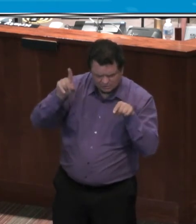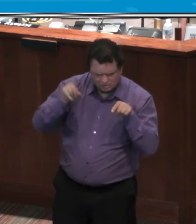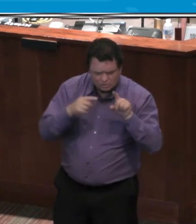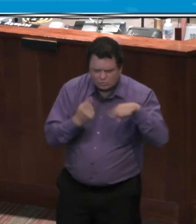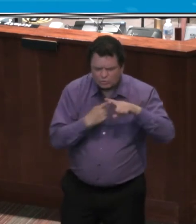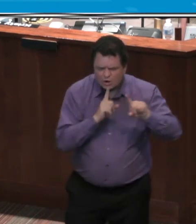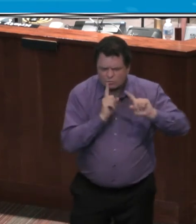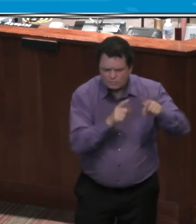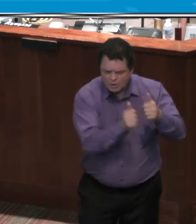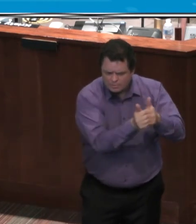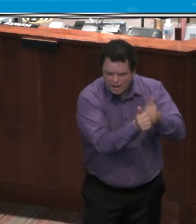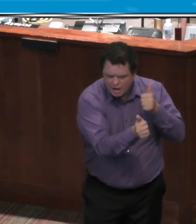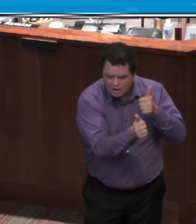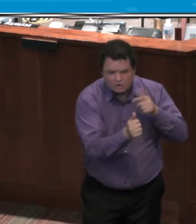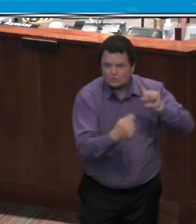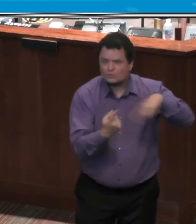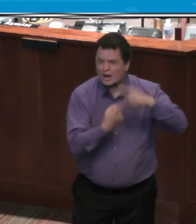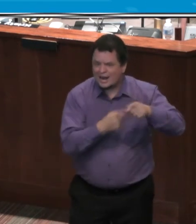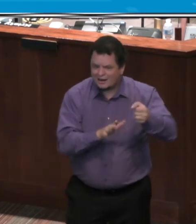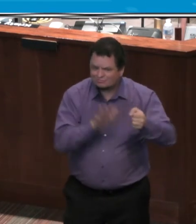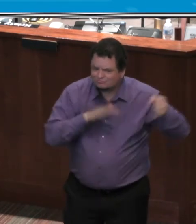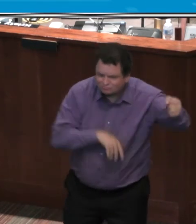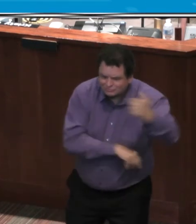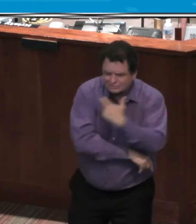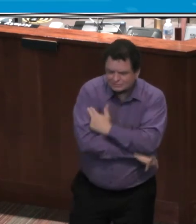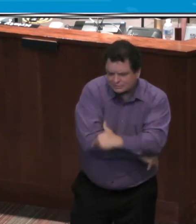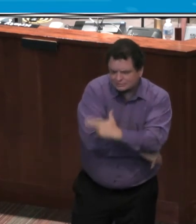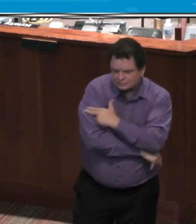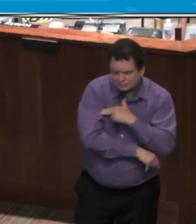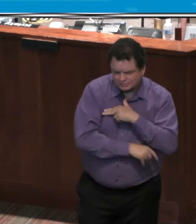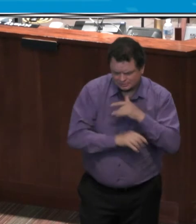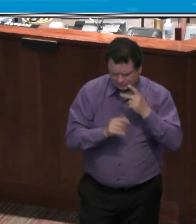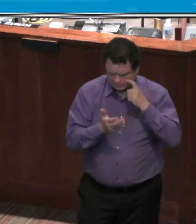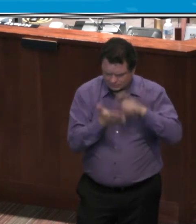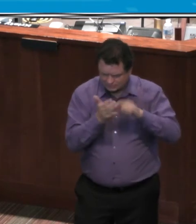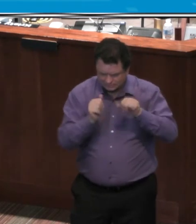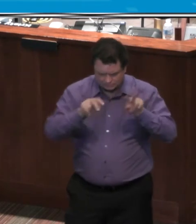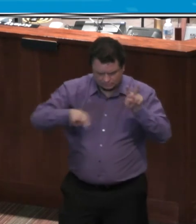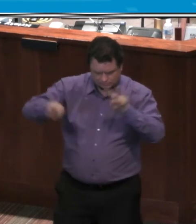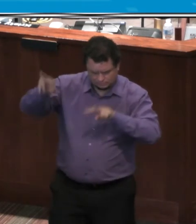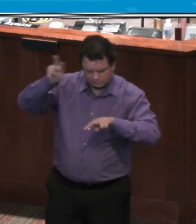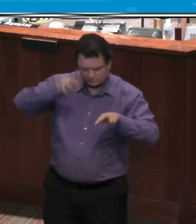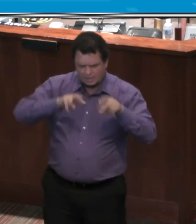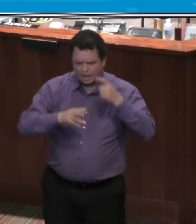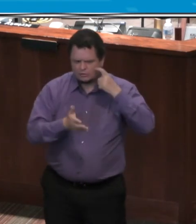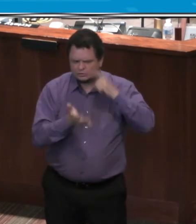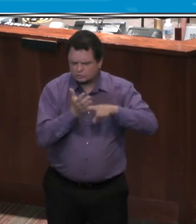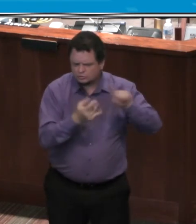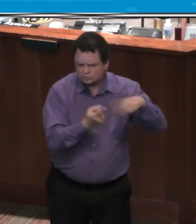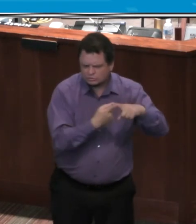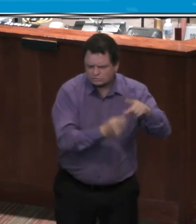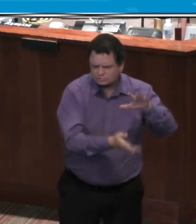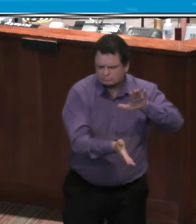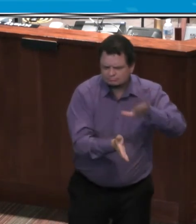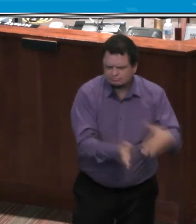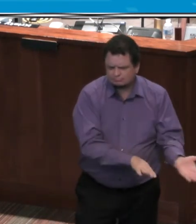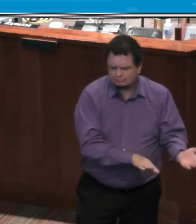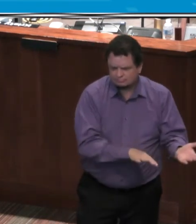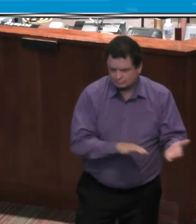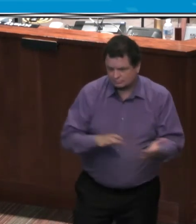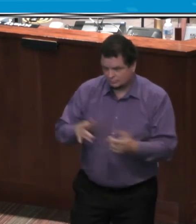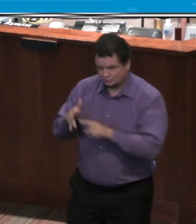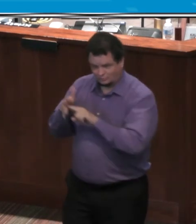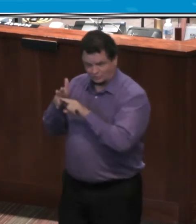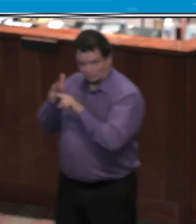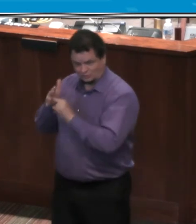that's actually a very, very nice illustration of that. And again, this page, you can move the date range around. It's a little bit of a stylized display, but